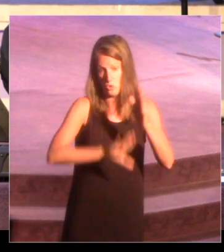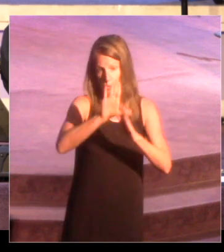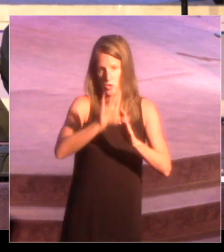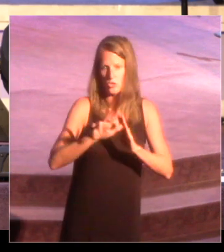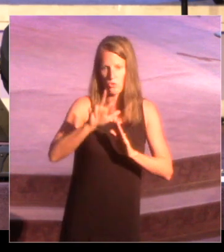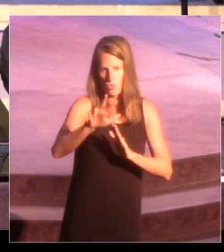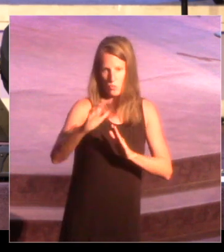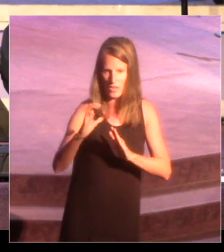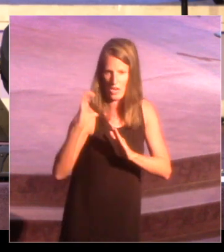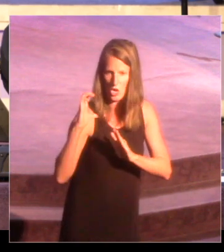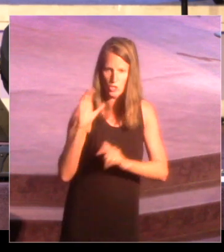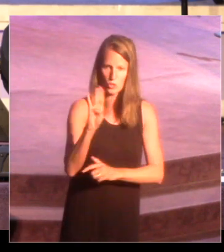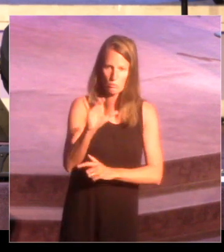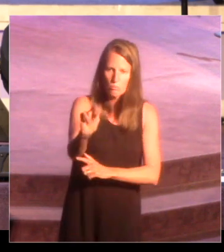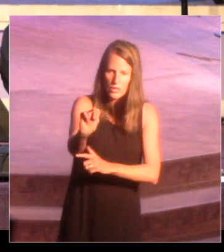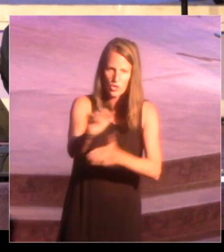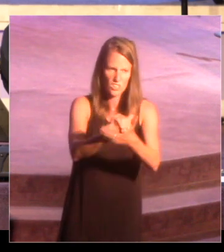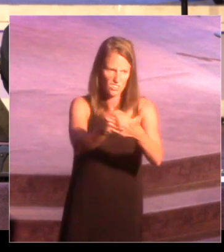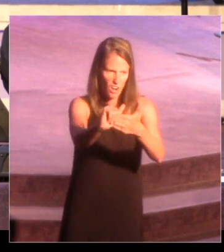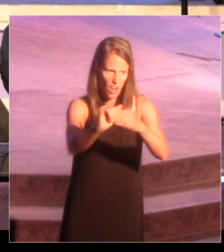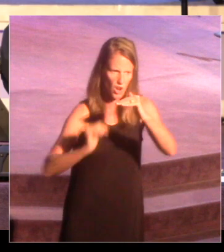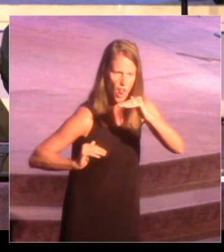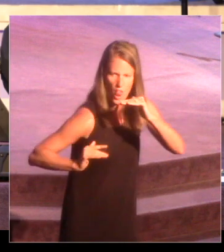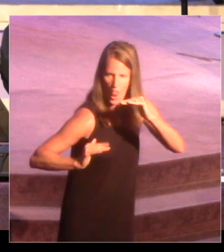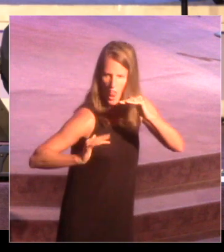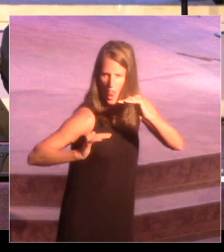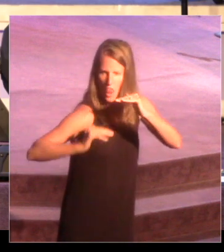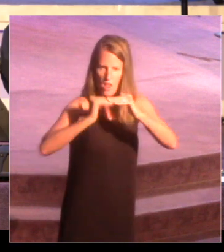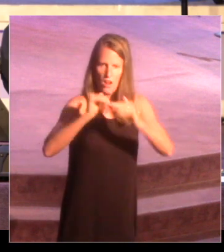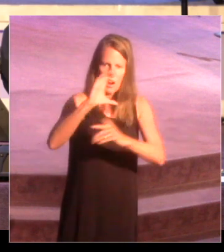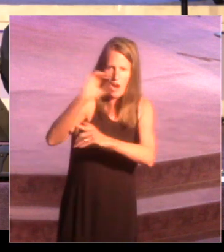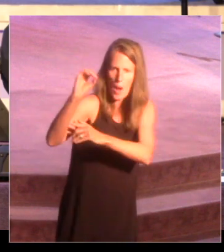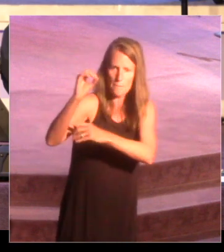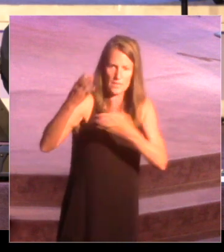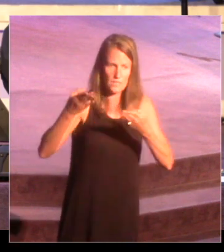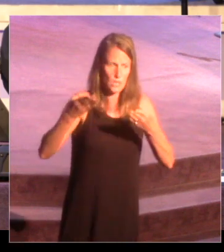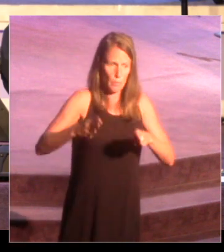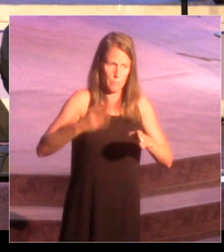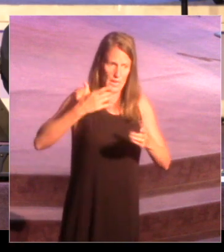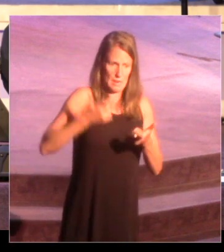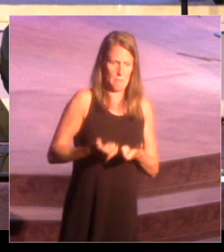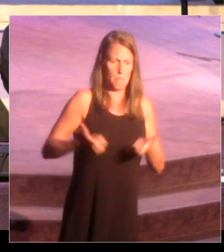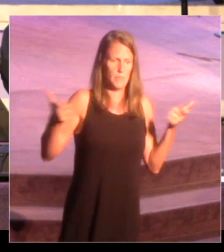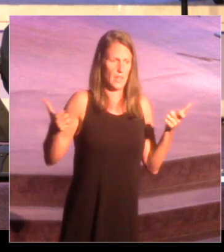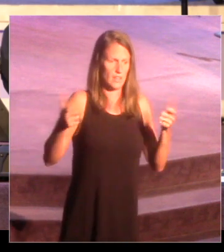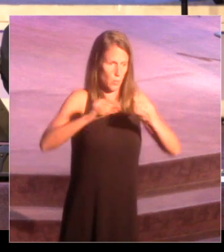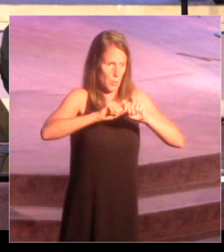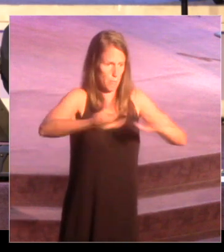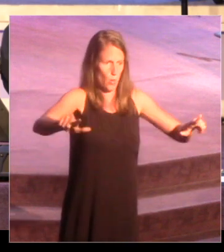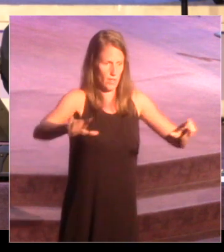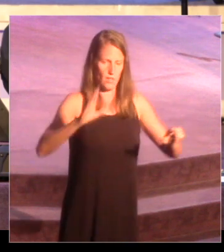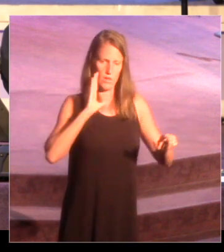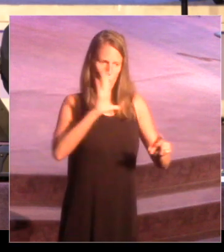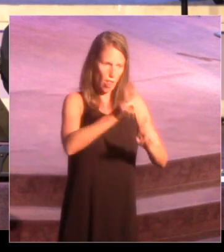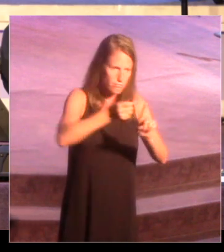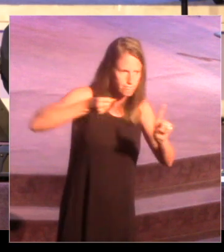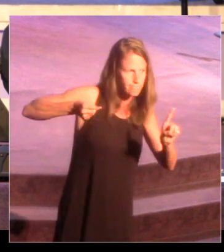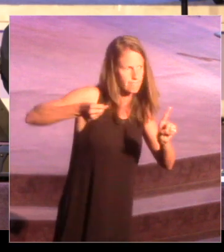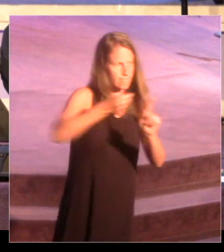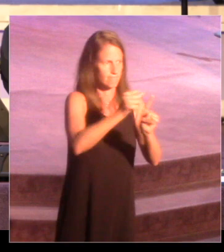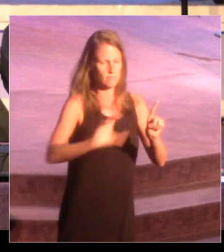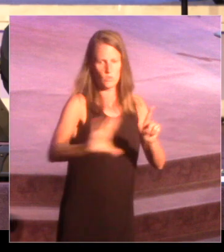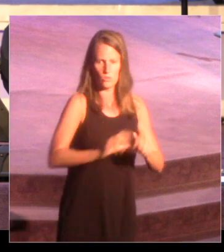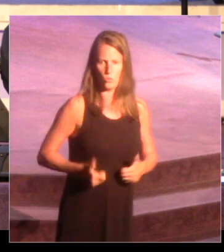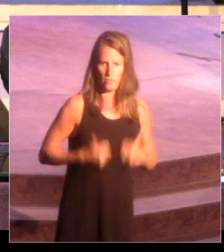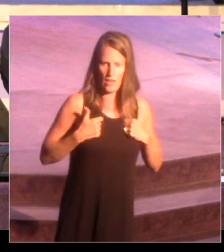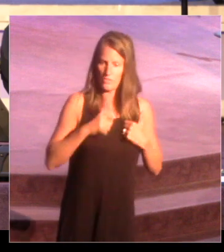year. $300 billion. These companies are betting big that what they're putting out there is going to impact you. They're